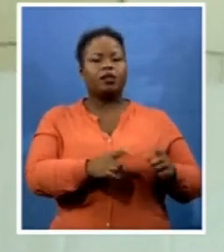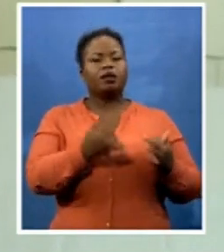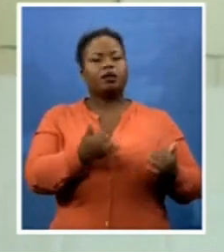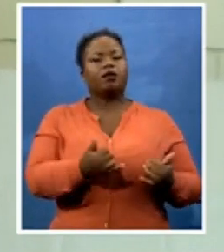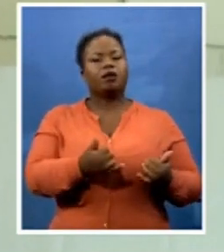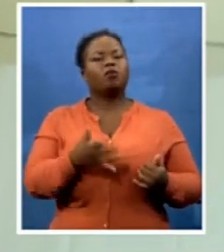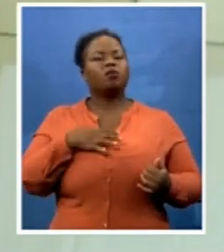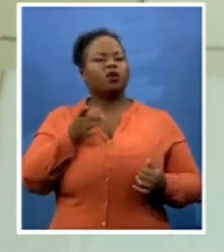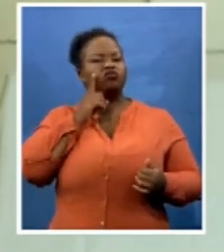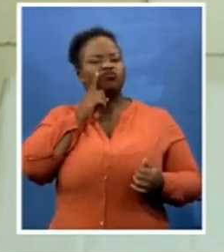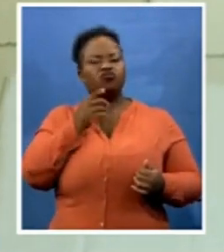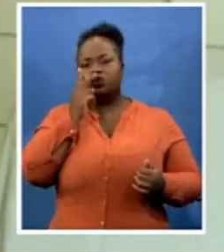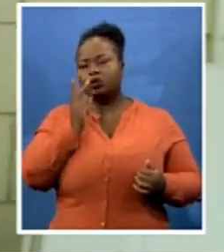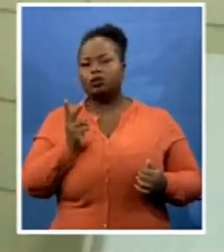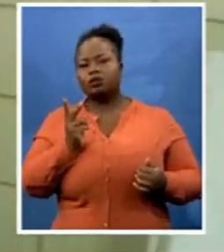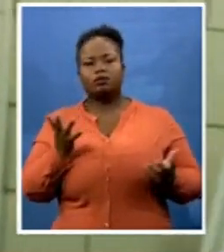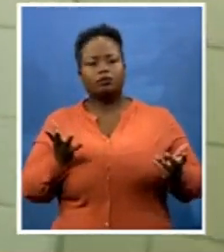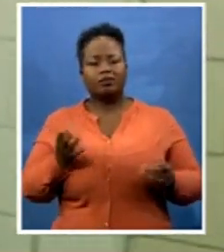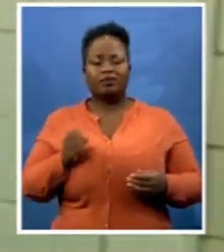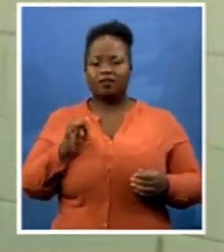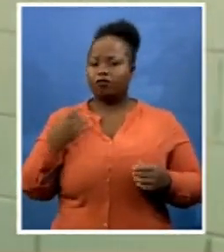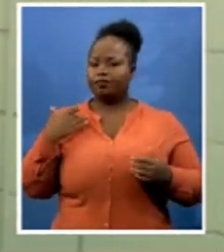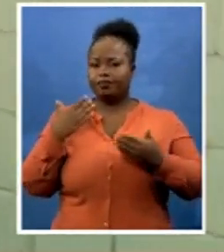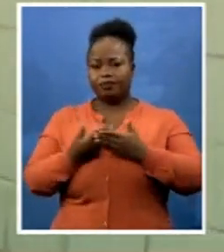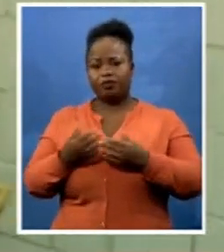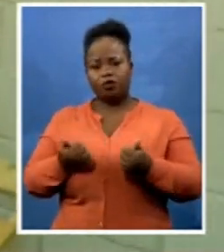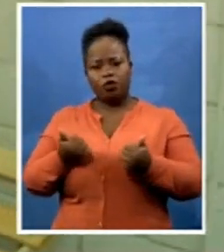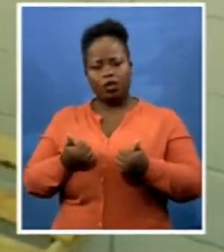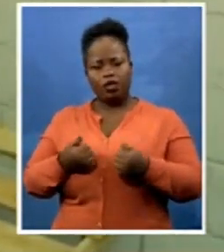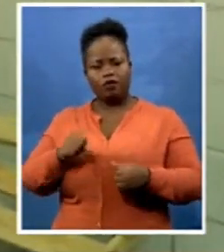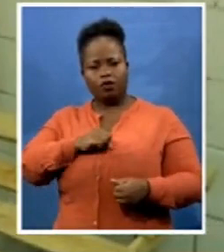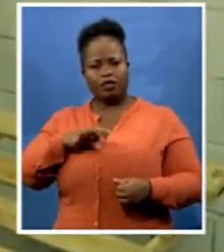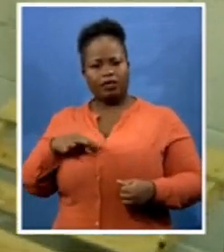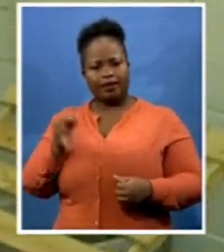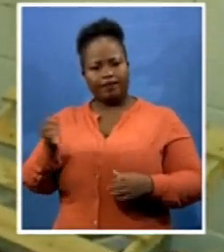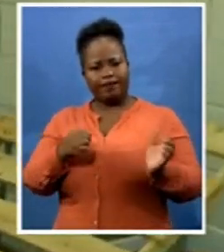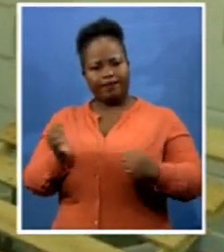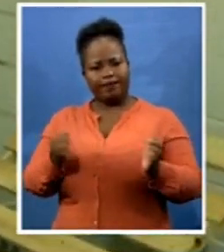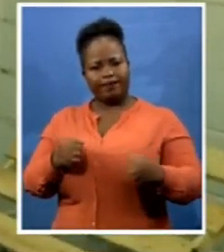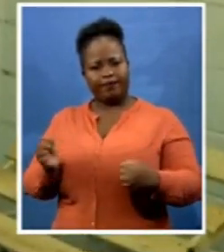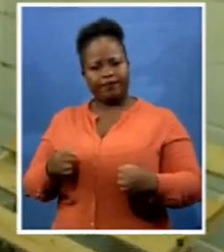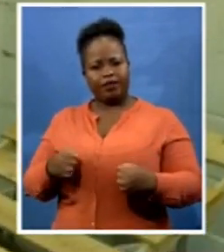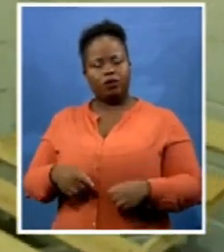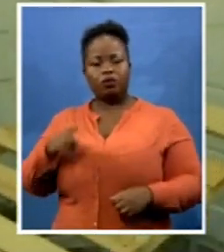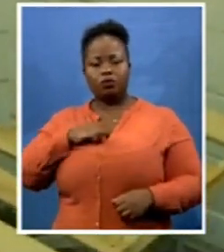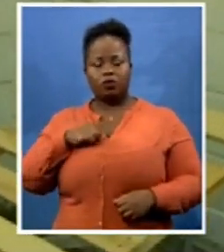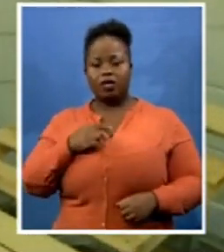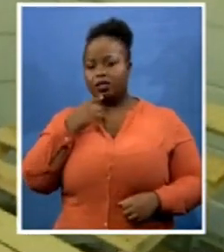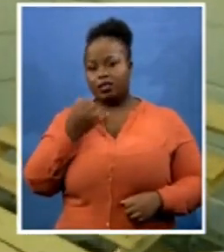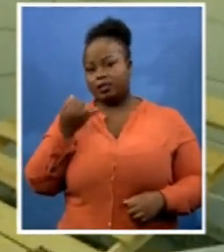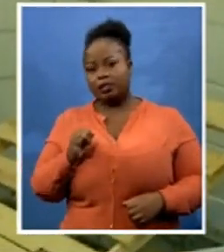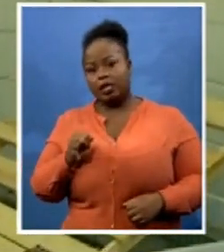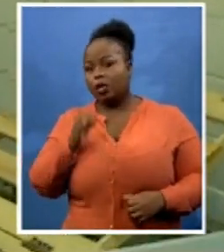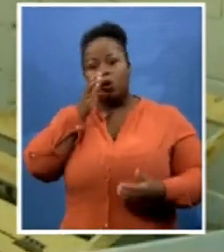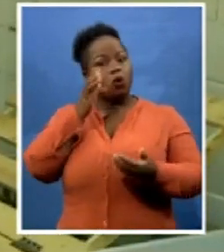how far are they with finalizing the specific field station, because we hear that it's still in the pipeline, not yet confirmed. But also want to find out for him just